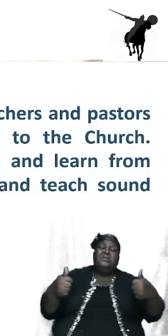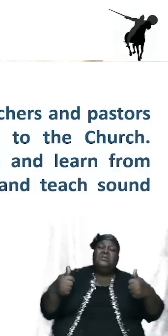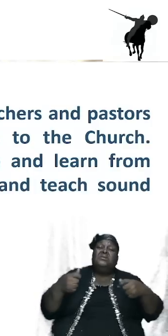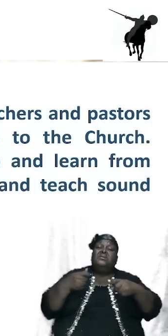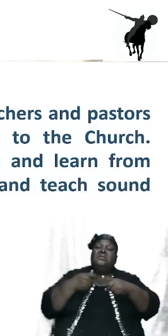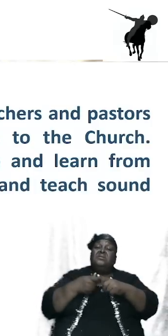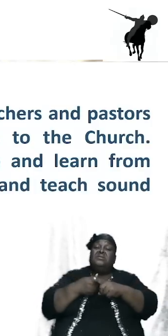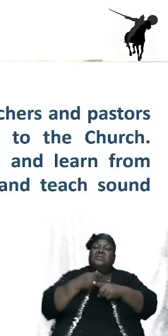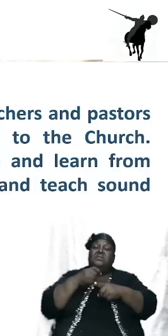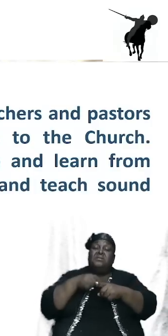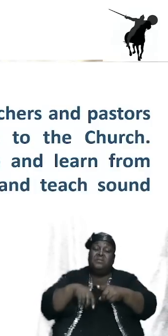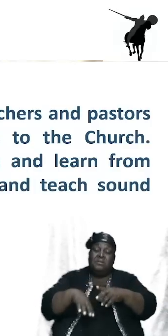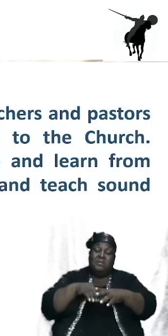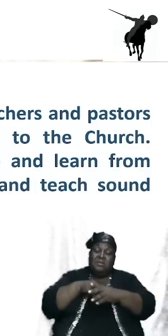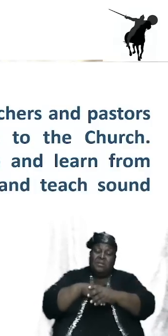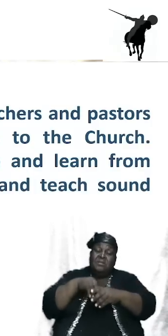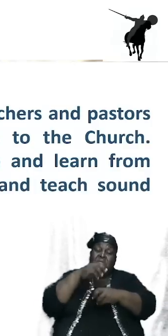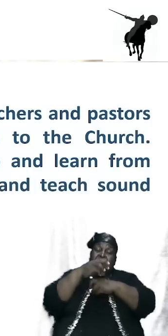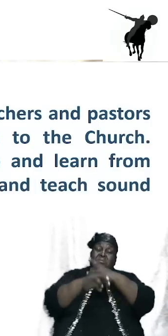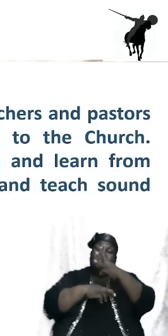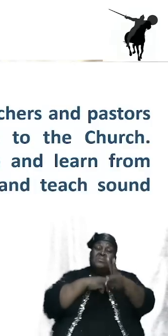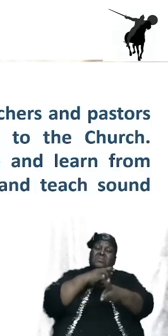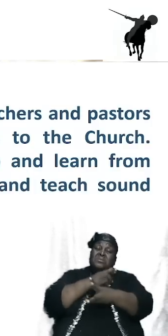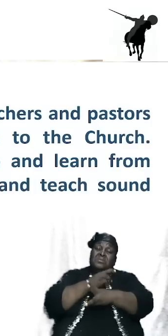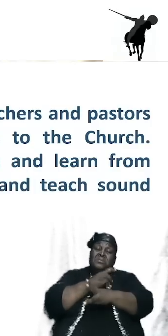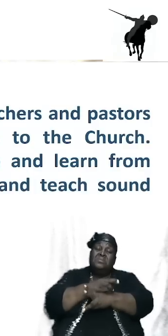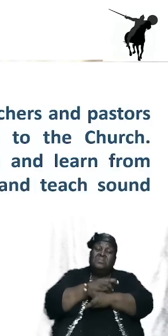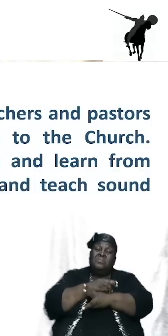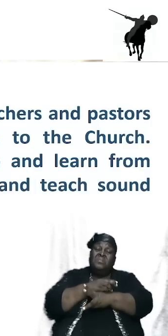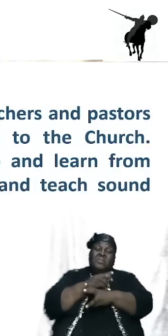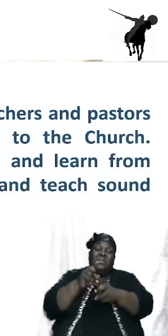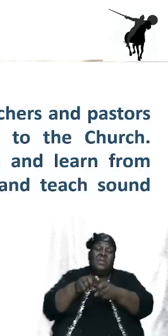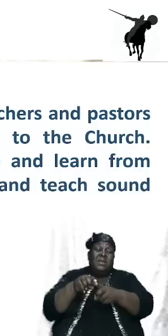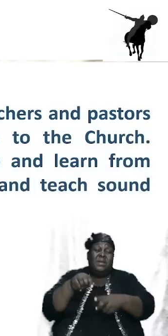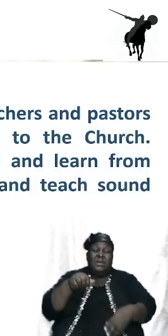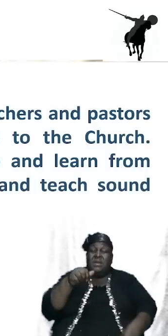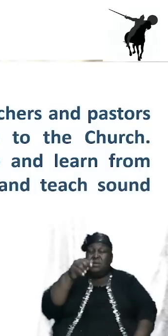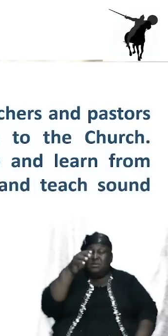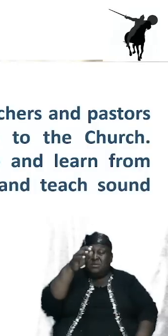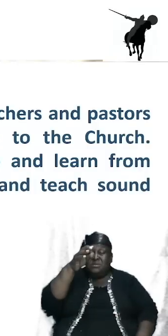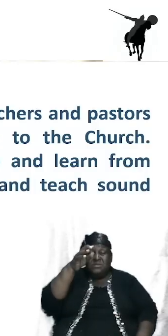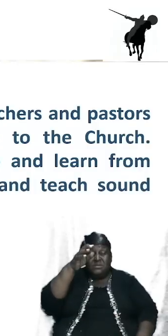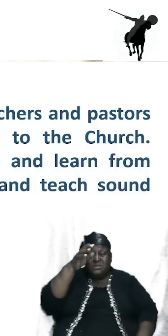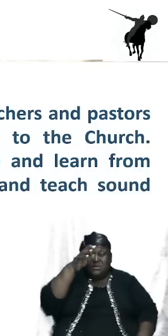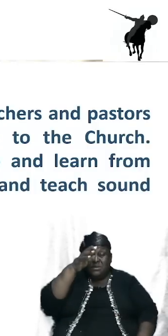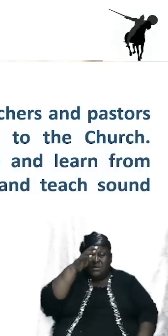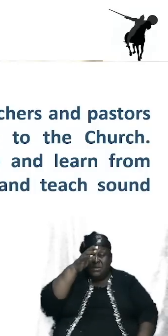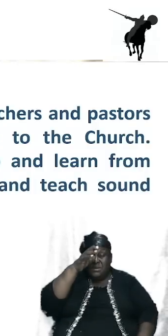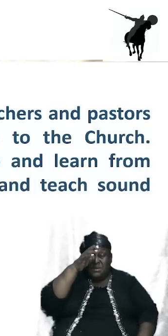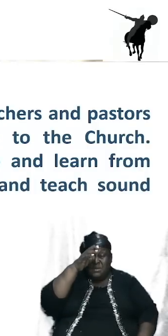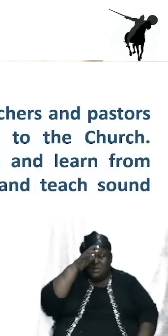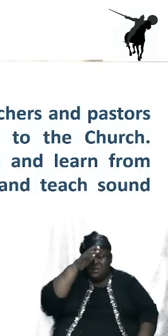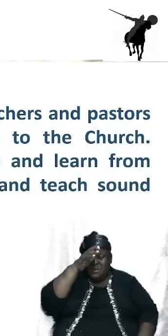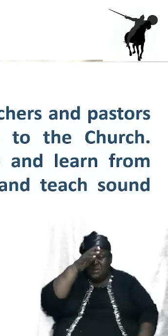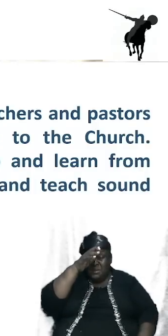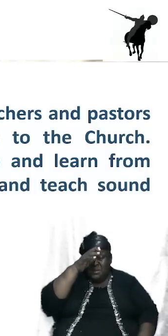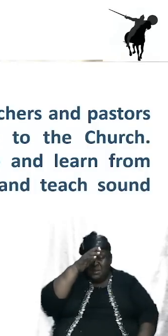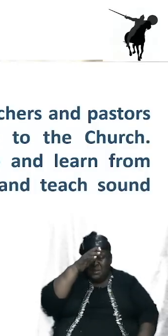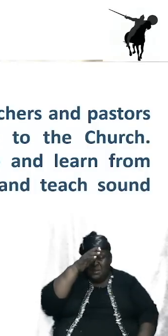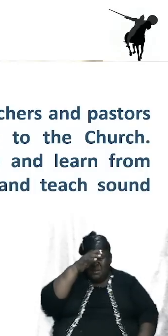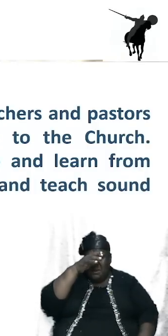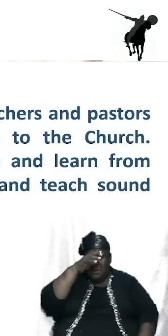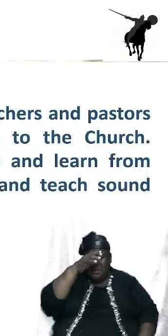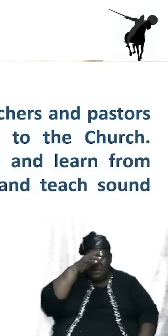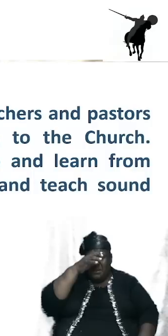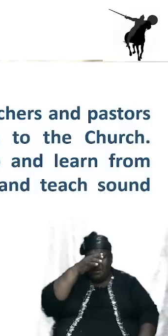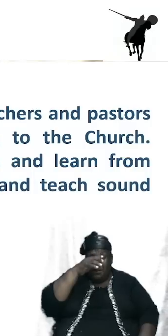some of the things what them do, they seem overboard, but as night fall a day, they had, God saw their